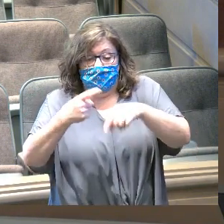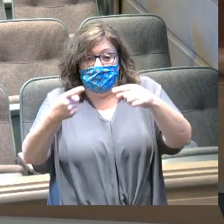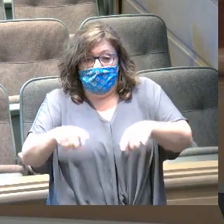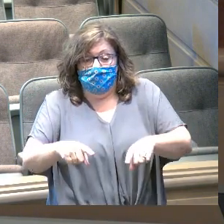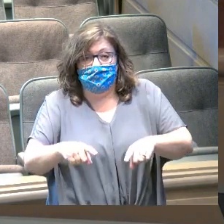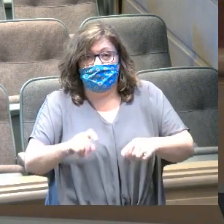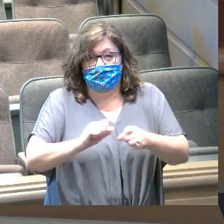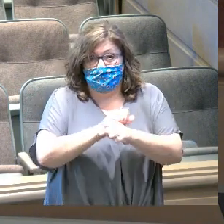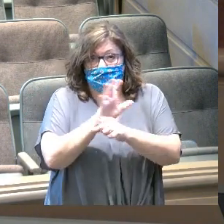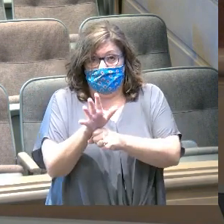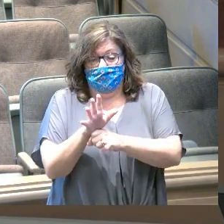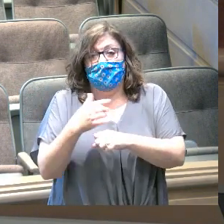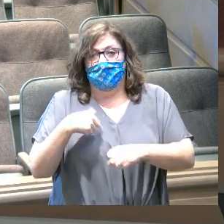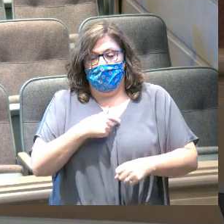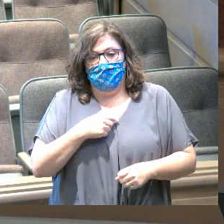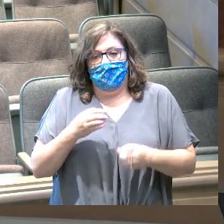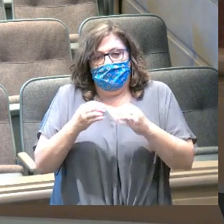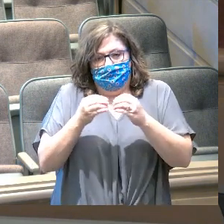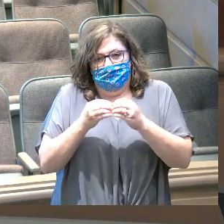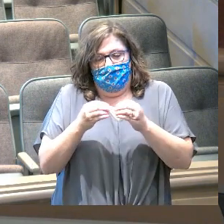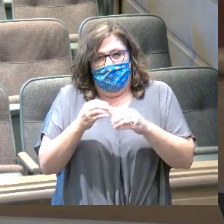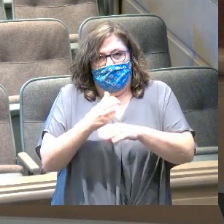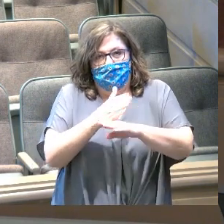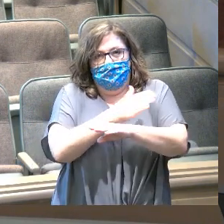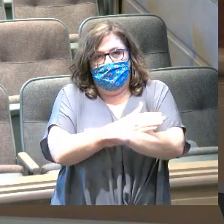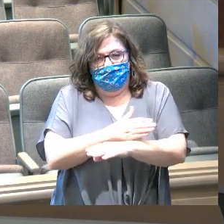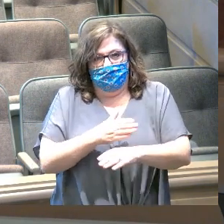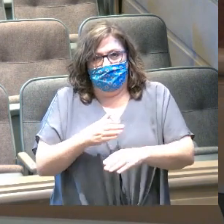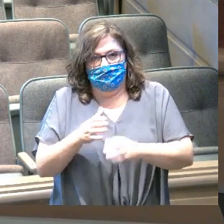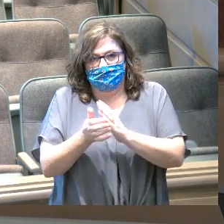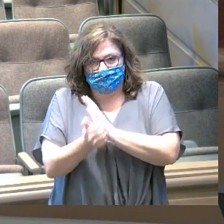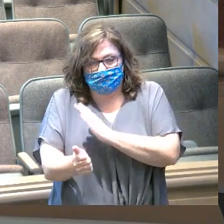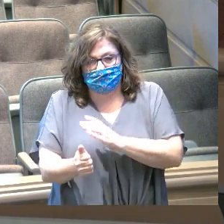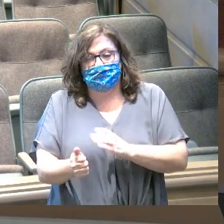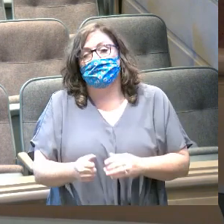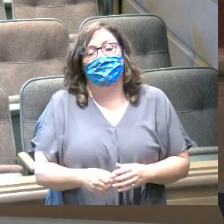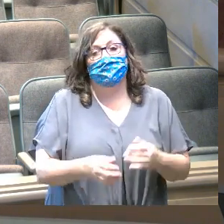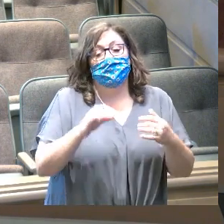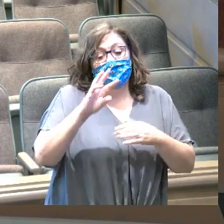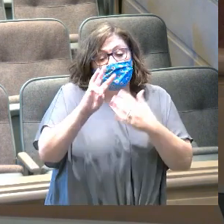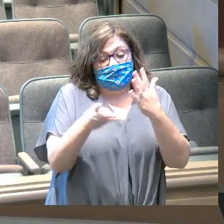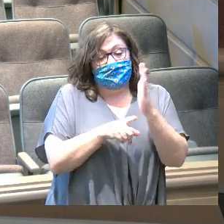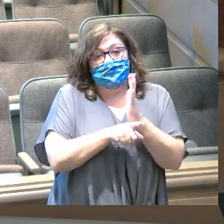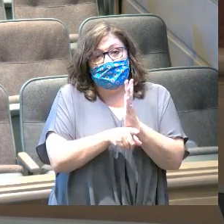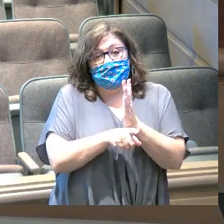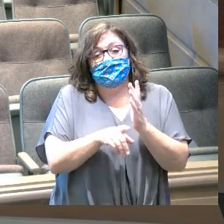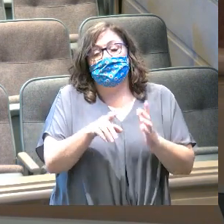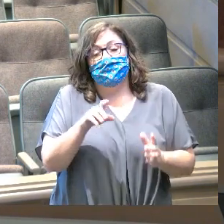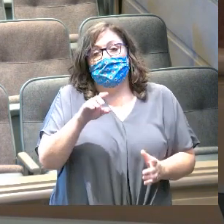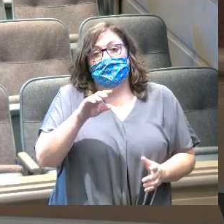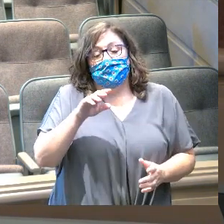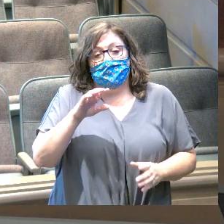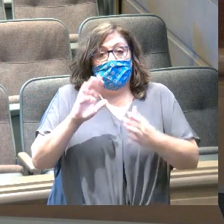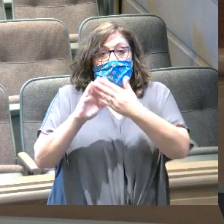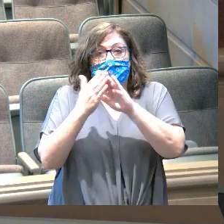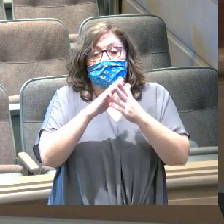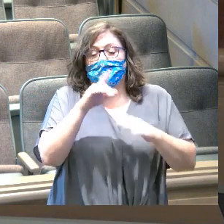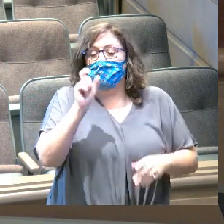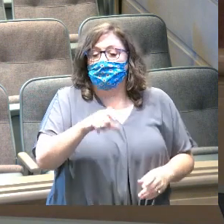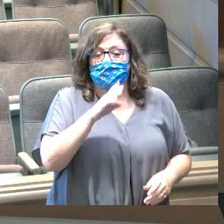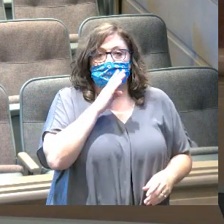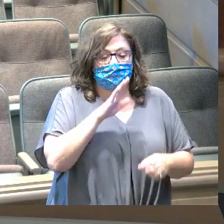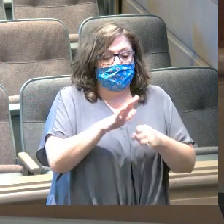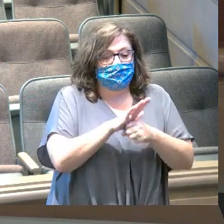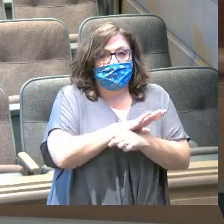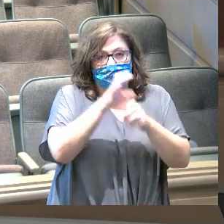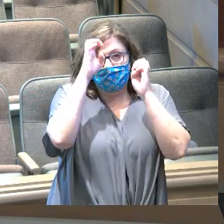wave. Sixth is this: communities must be fully educated and engaged in the